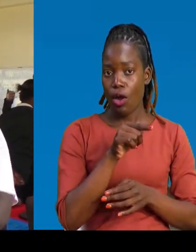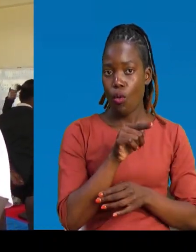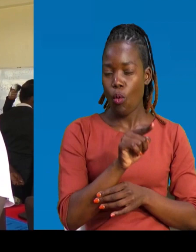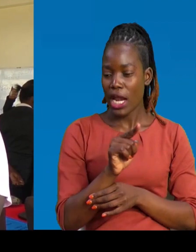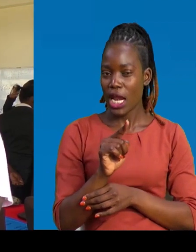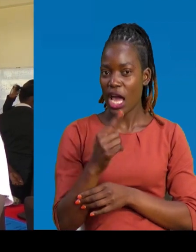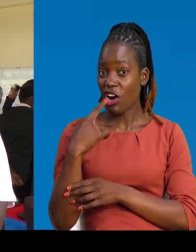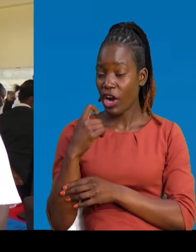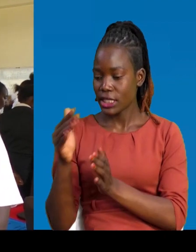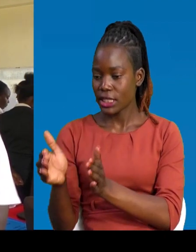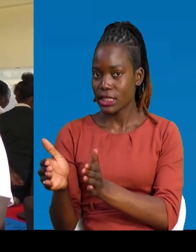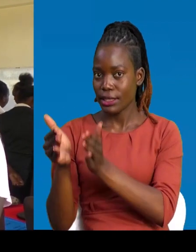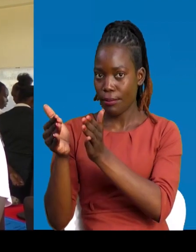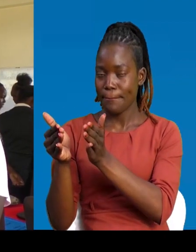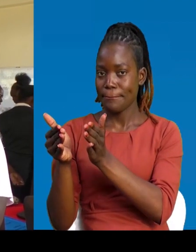slim from the stem.